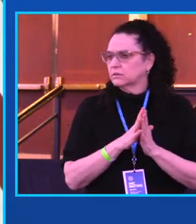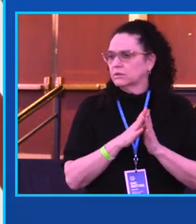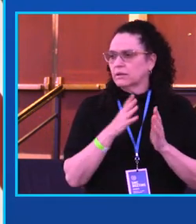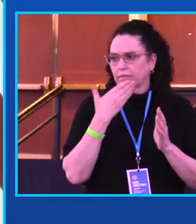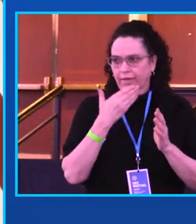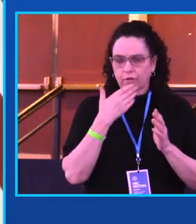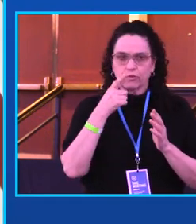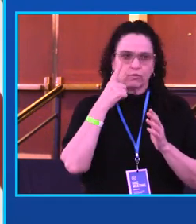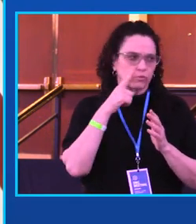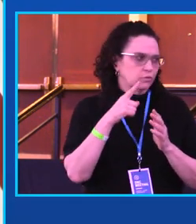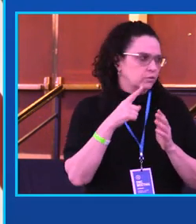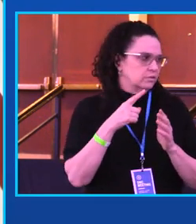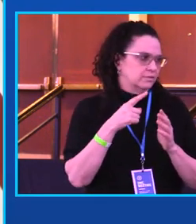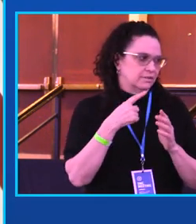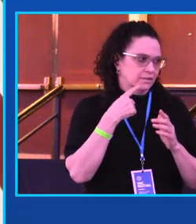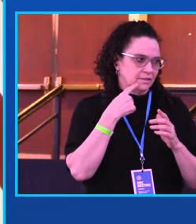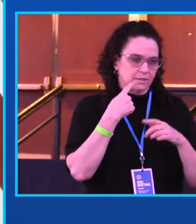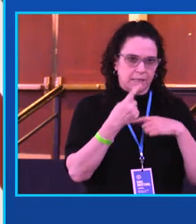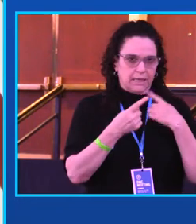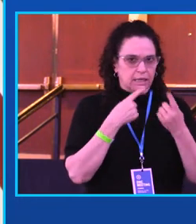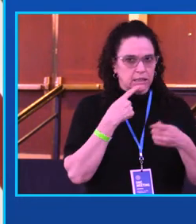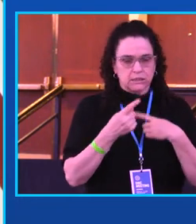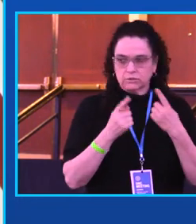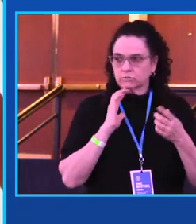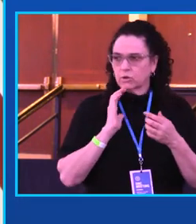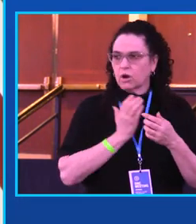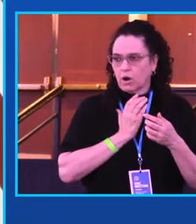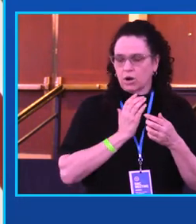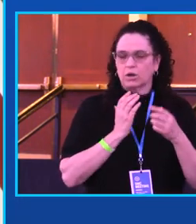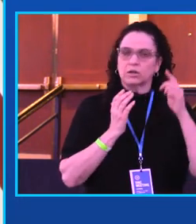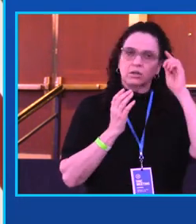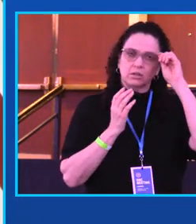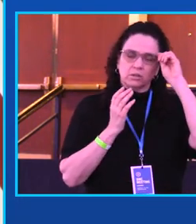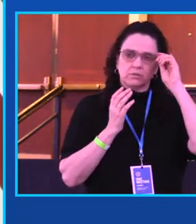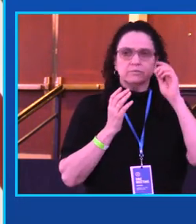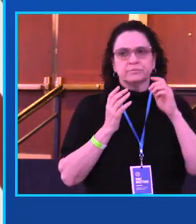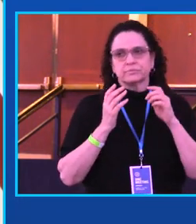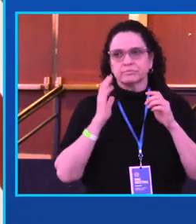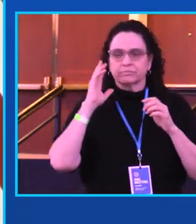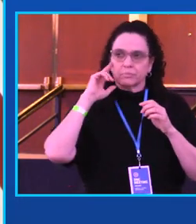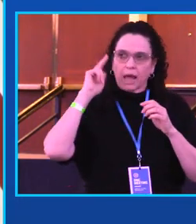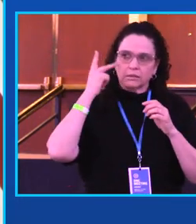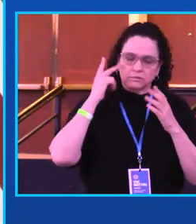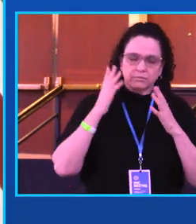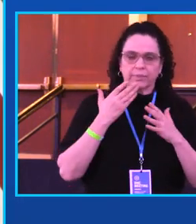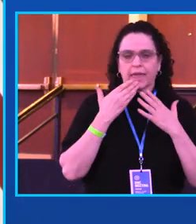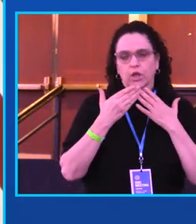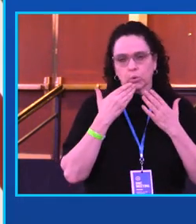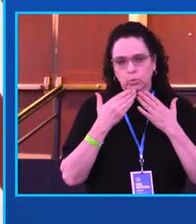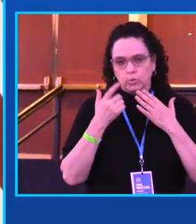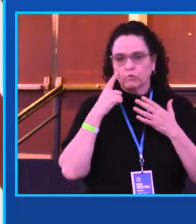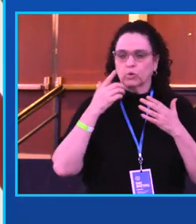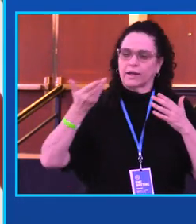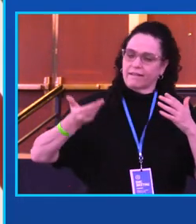speak to our colleagues today, and I thank you for the invitation and the